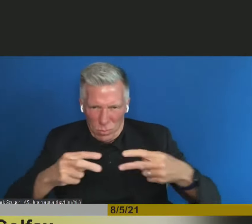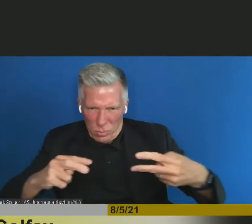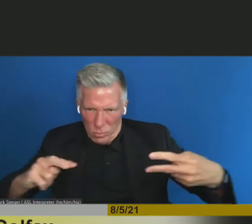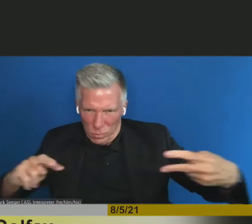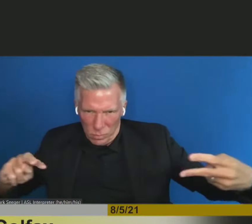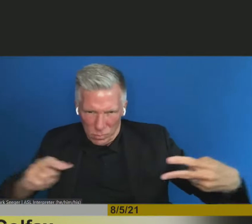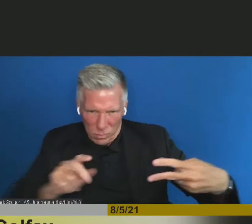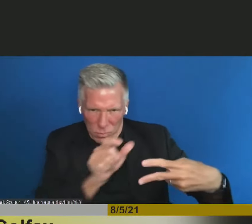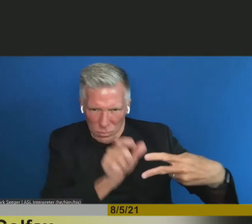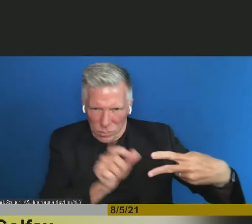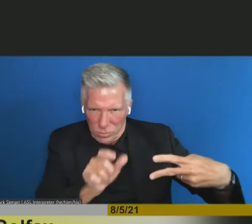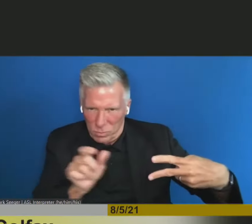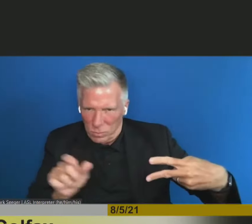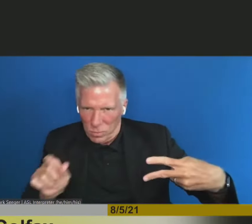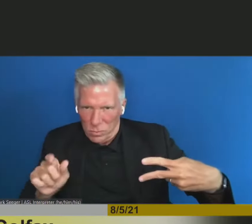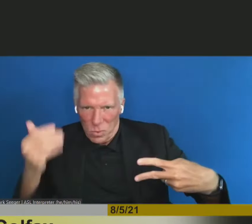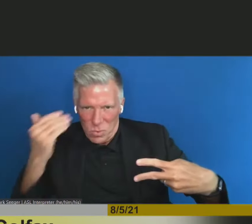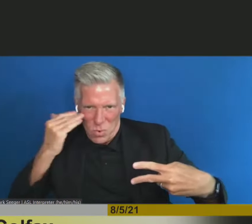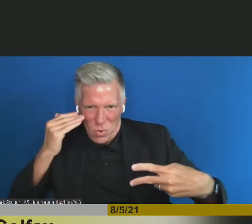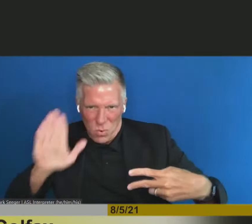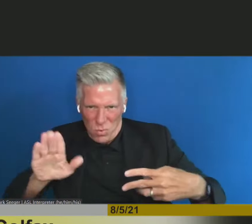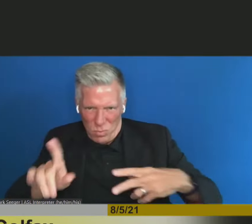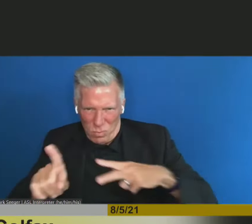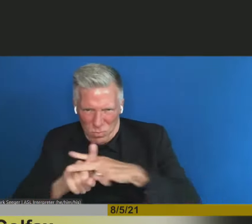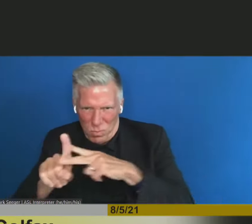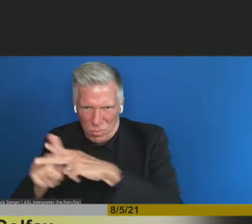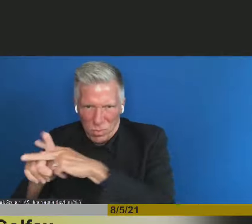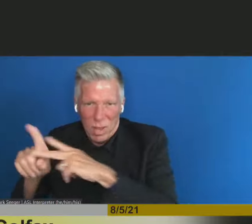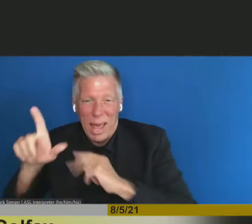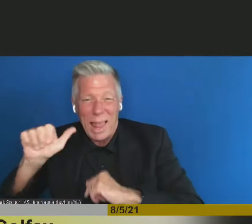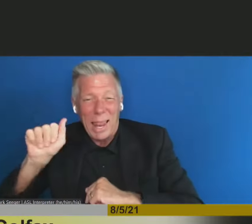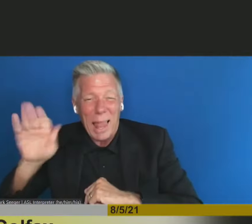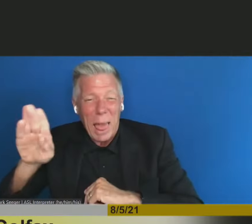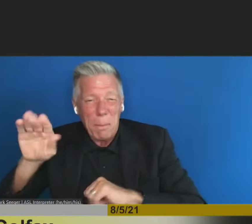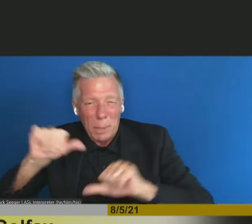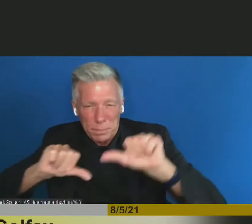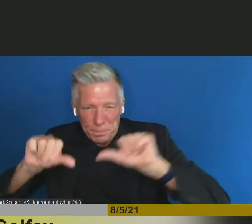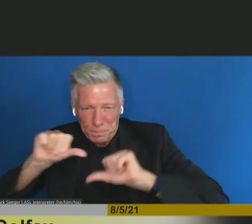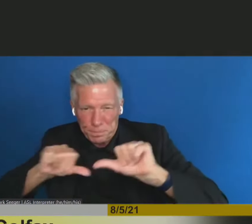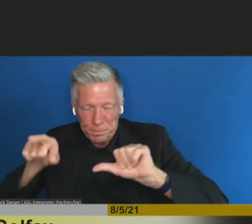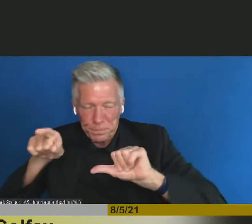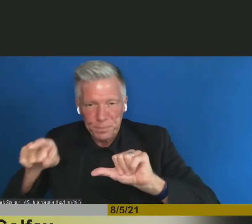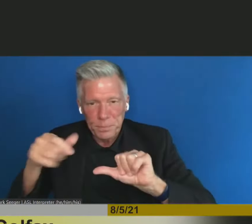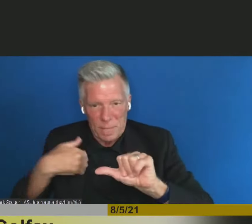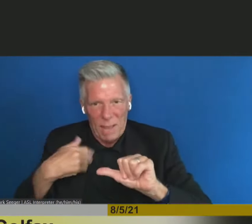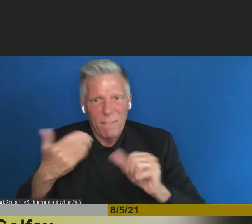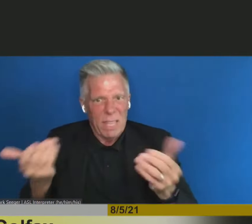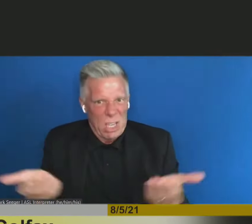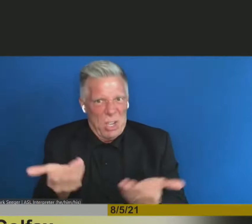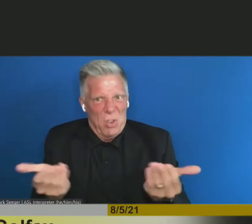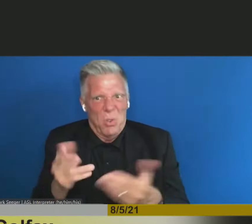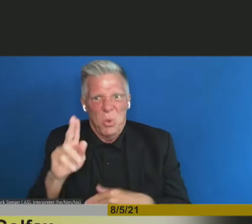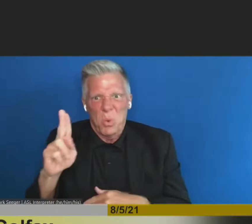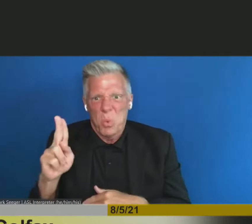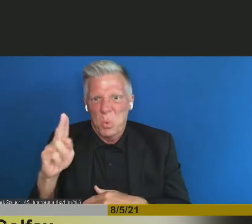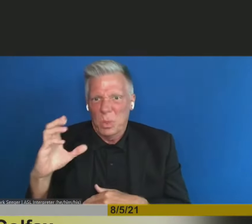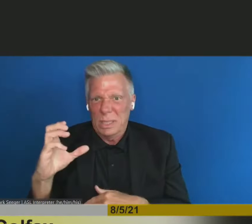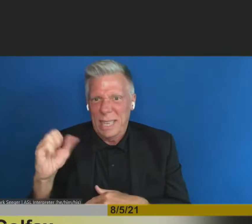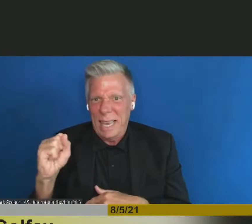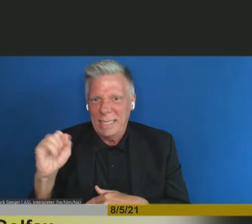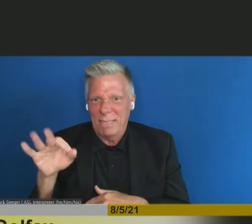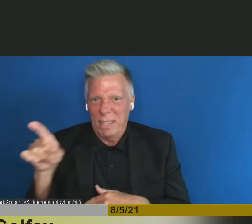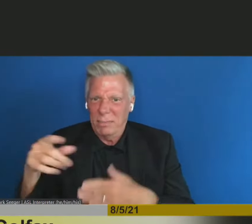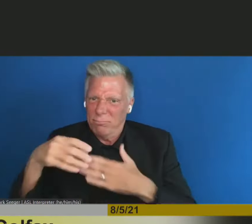UCSF, we have an outstanding lab that is really leading the region and the state in terms